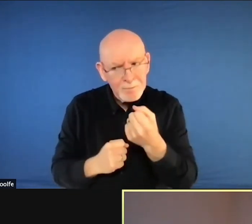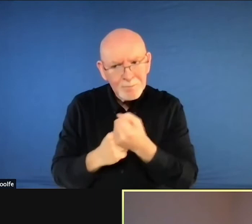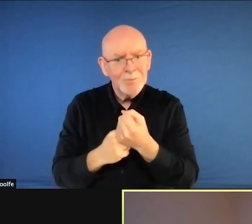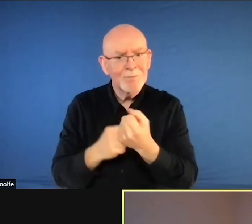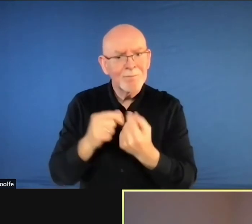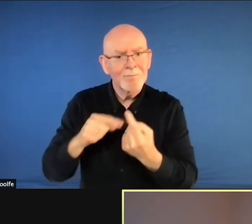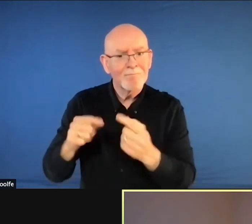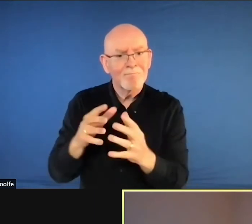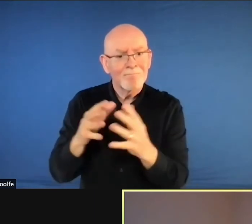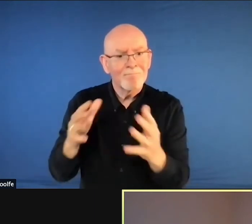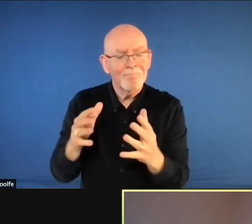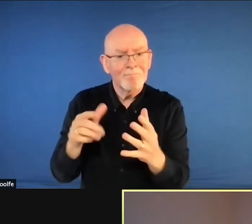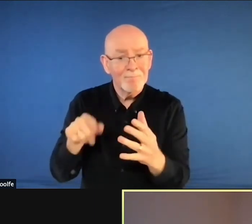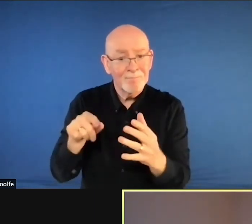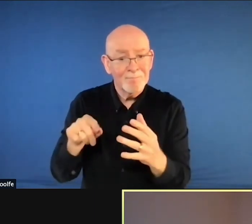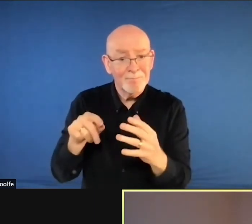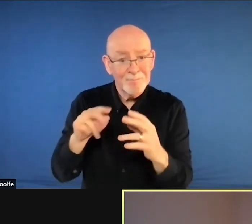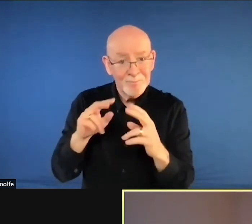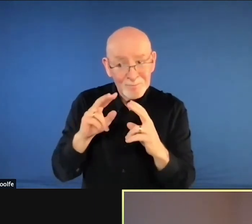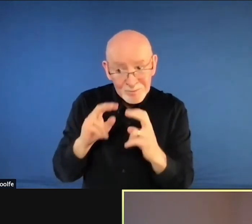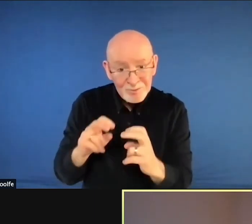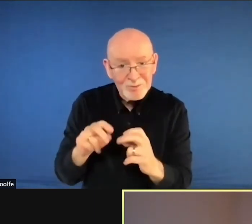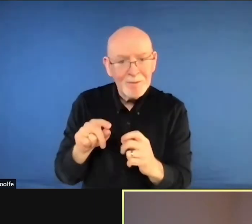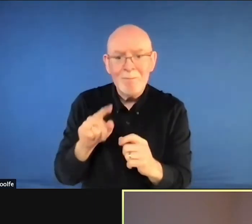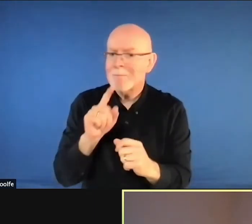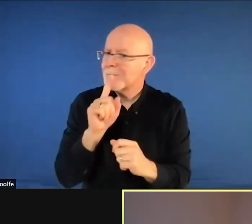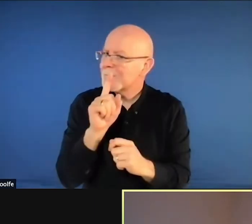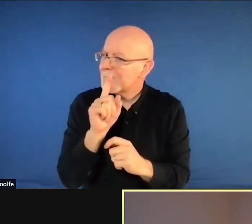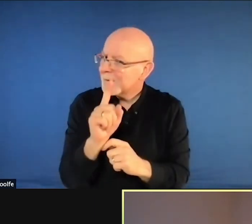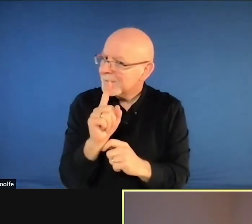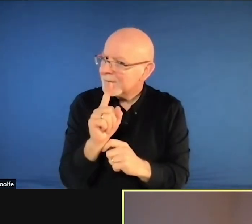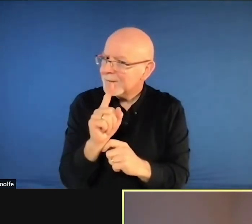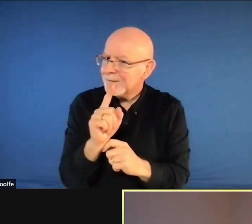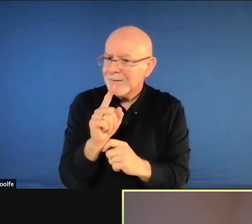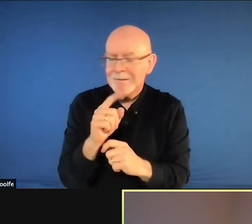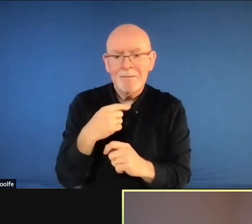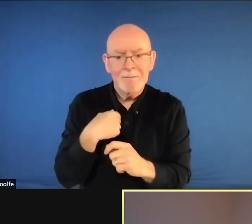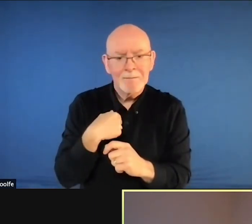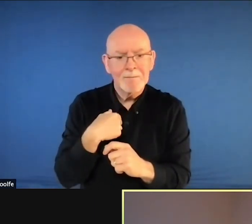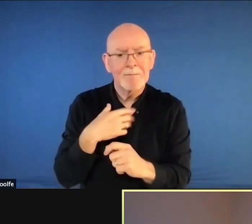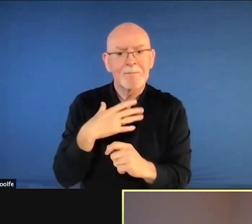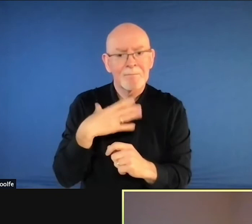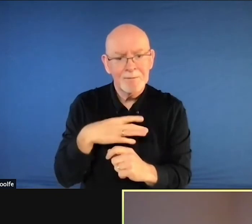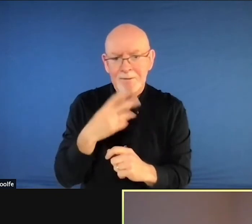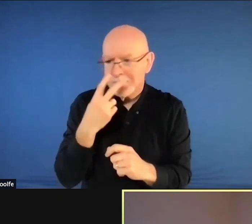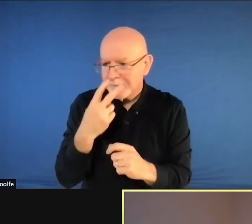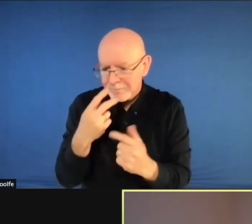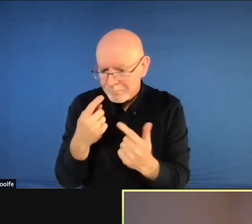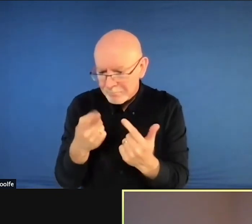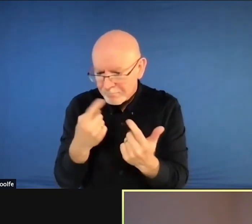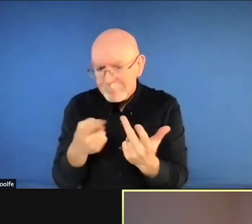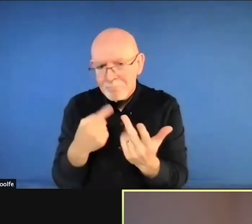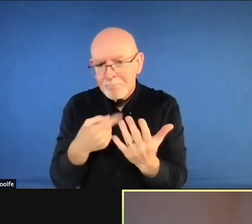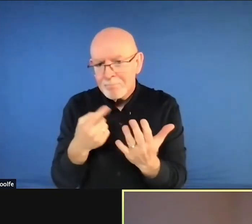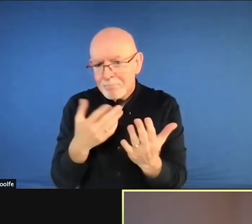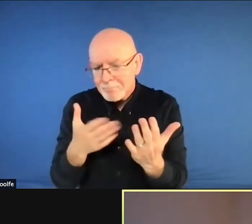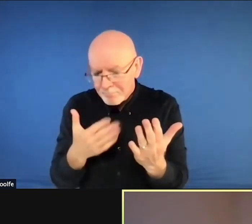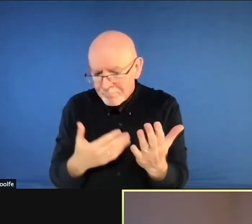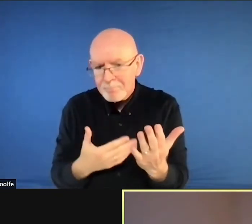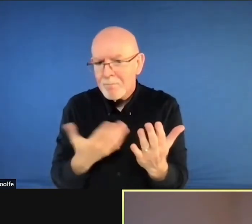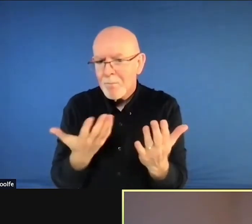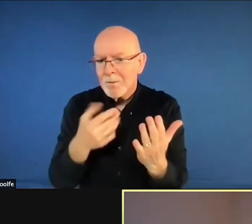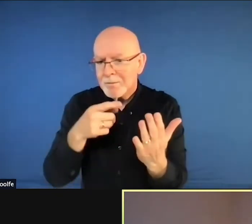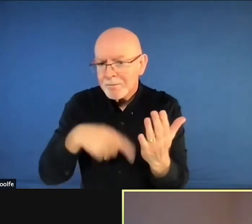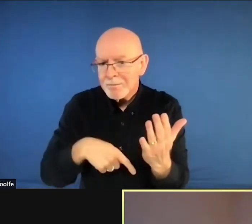but again, we would go through every detail with those involved to ensure